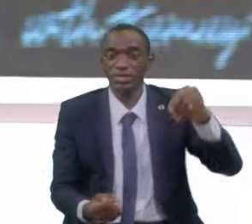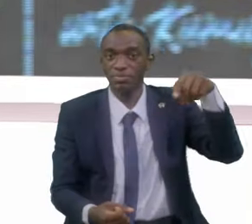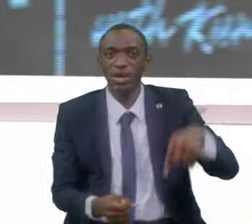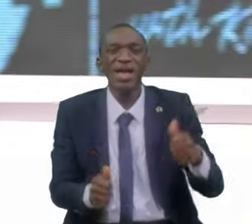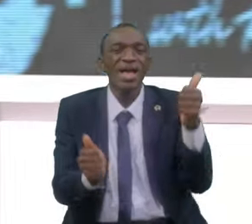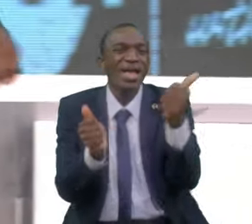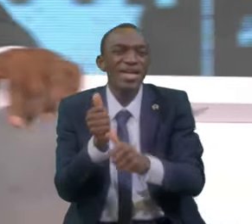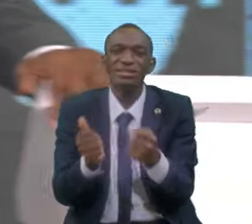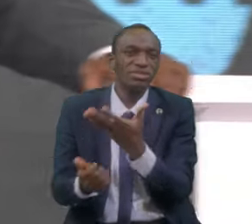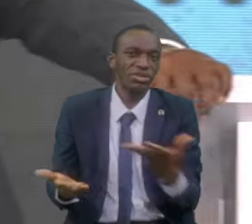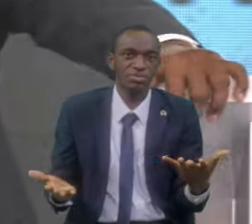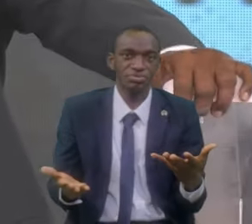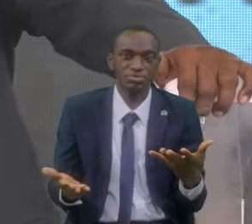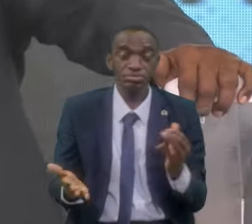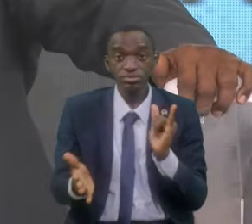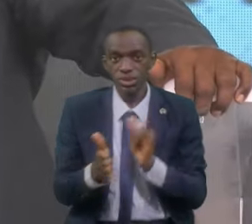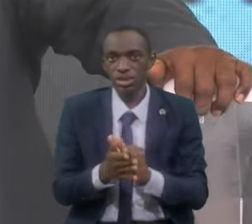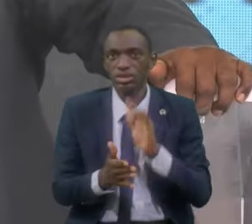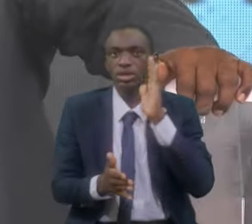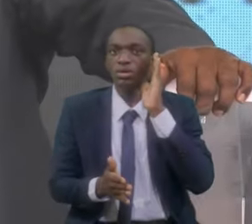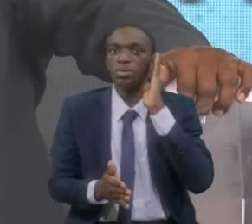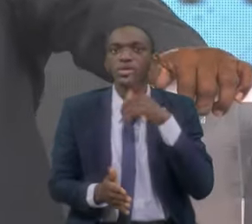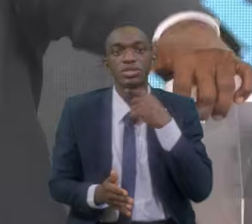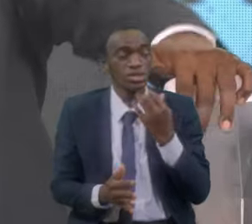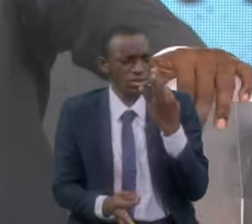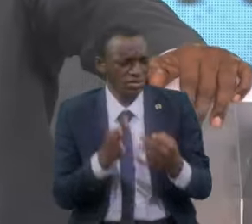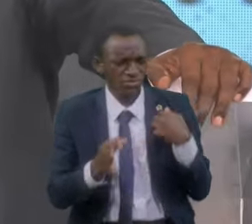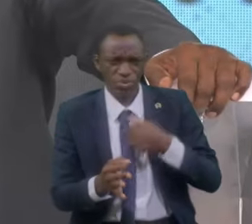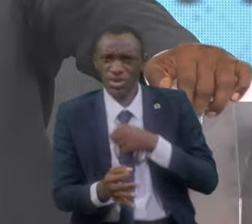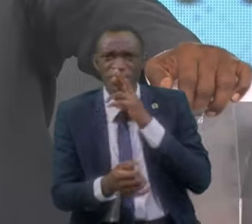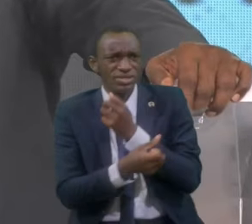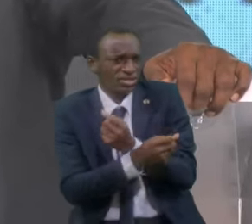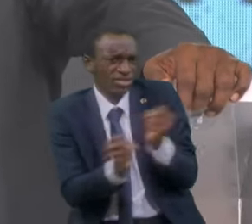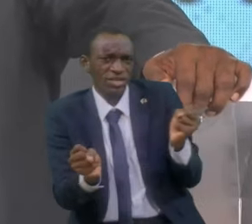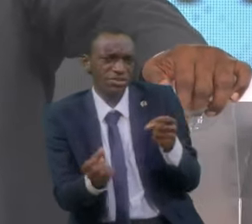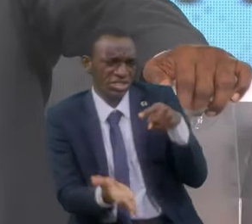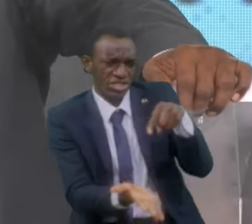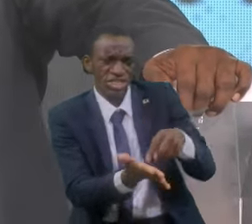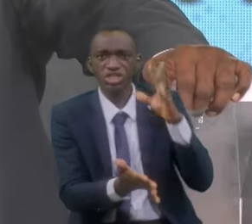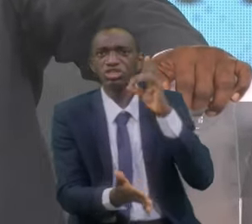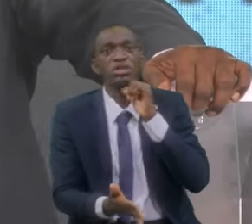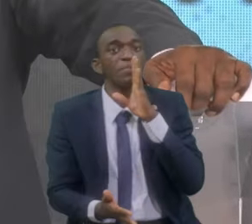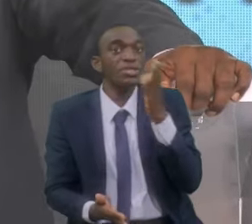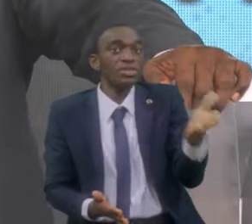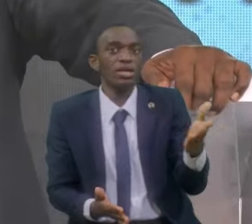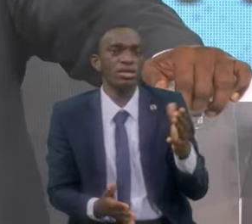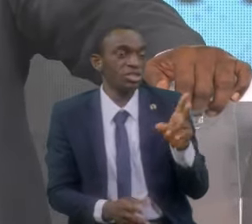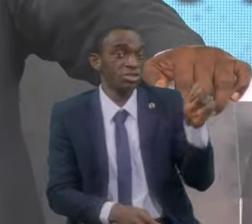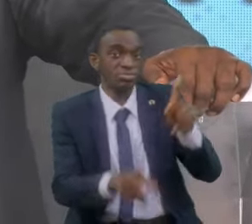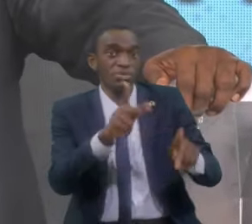that, you know, we say, if we're saved, this should not be there. And the people who say they are saved,